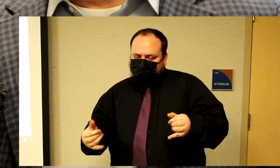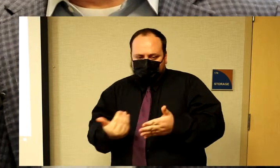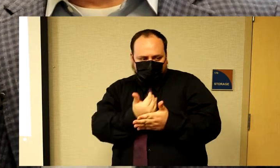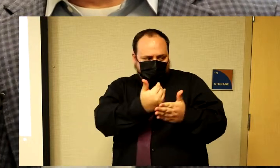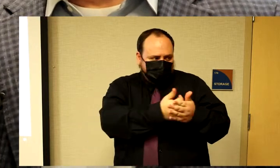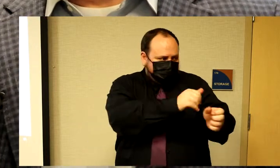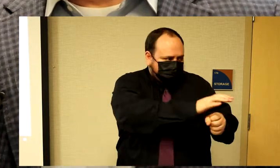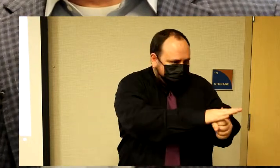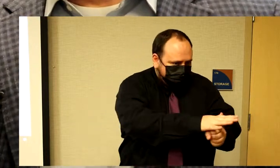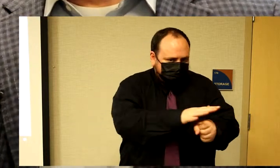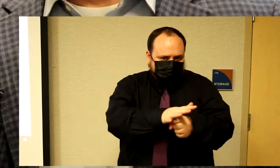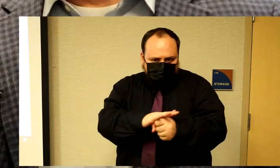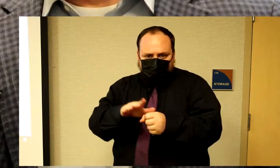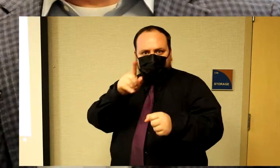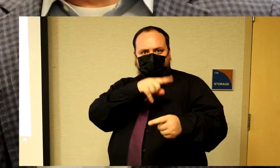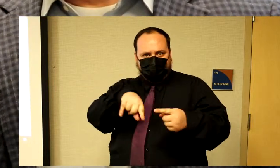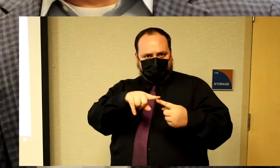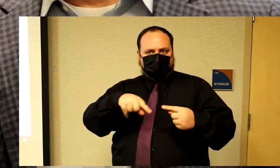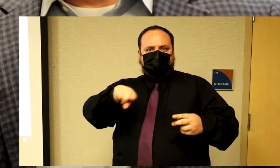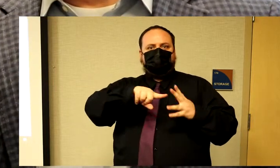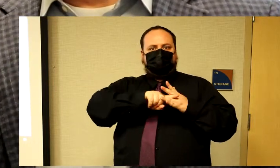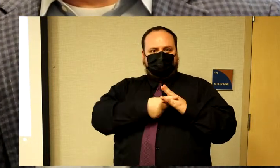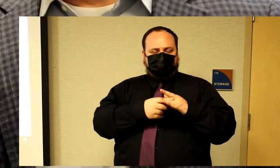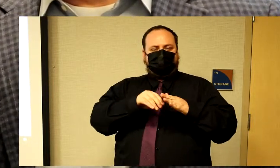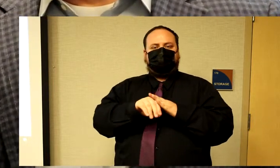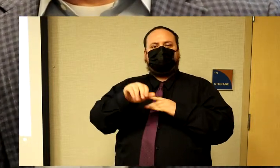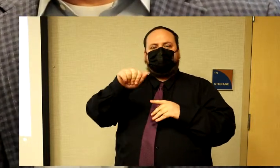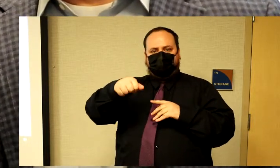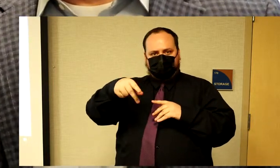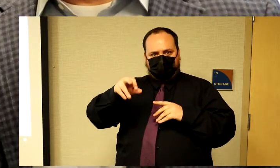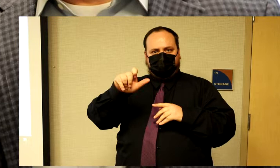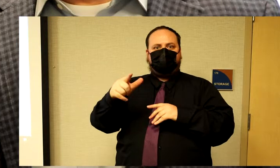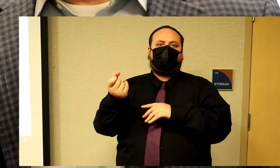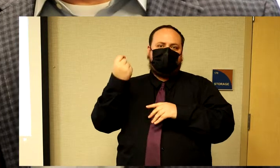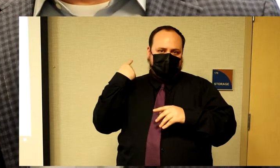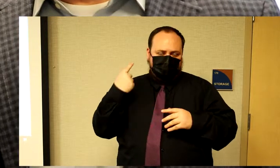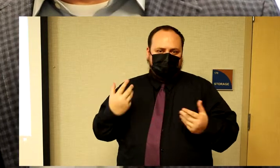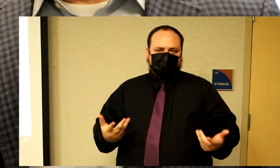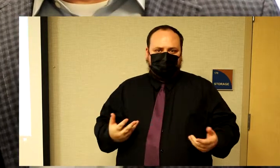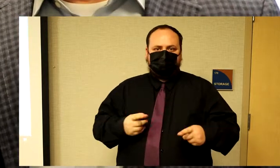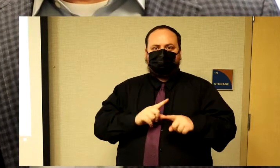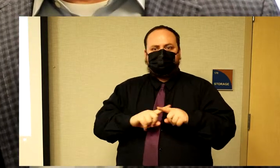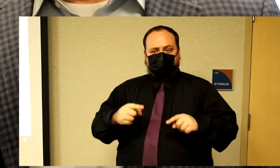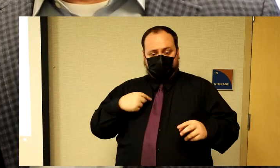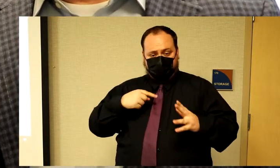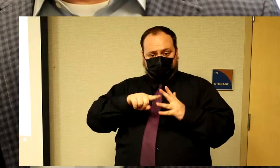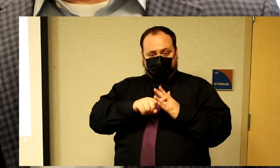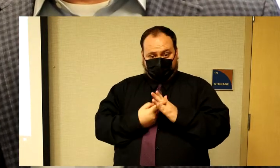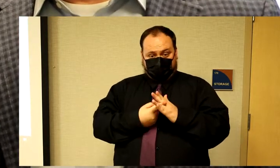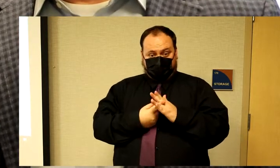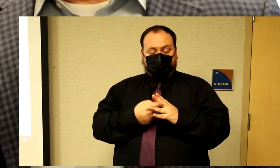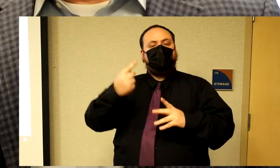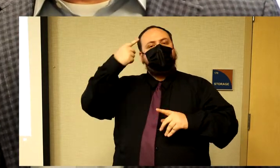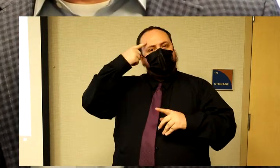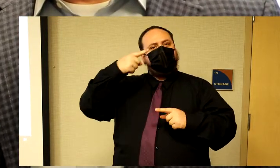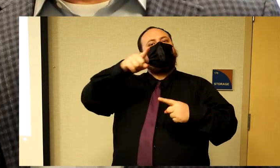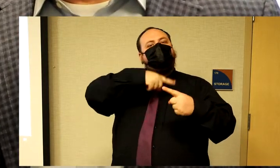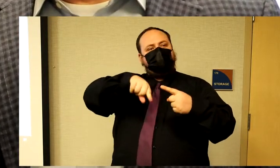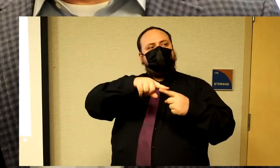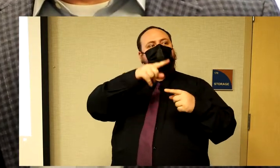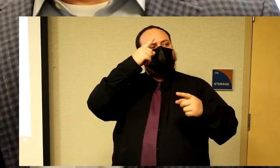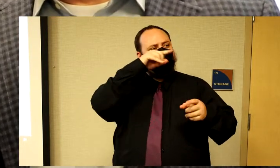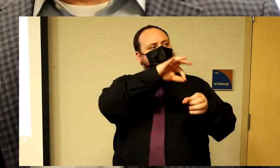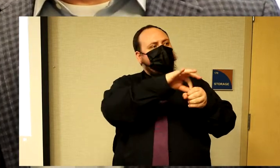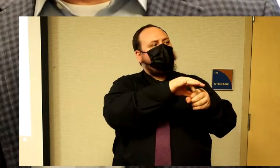this journey, or April. But one thing, when we started, we thought it was about voters, but